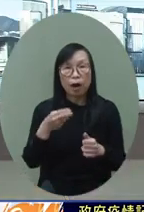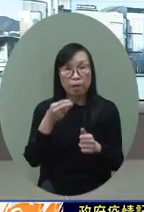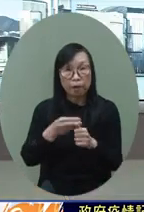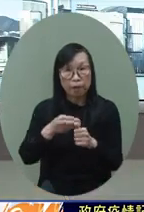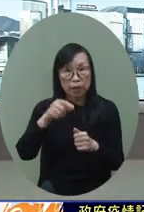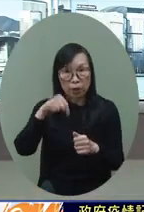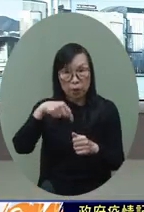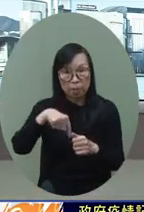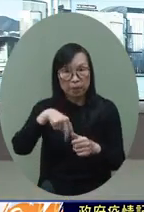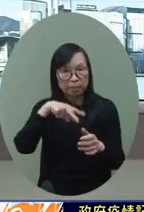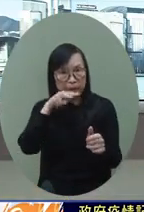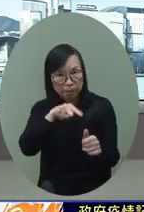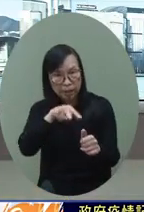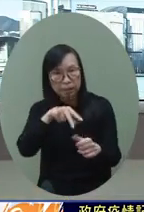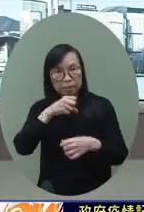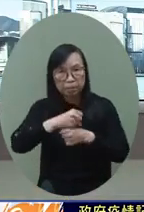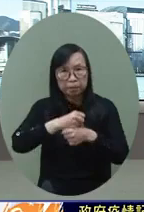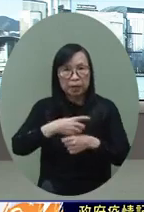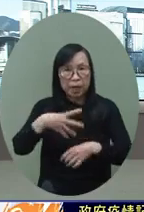For the vaccination program,